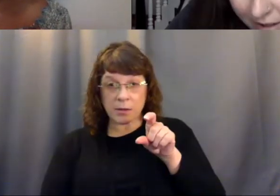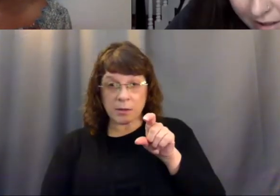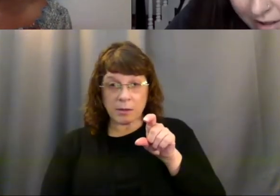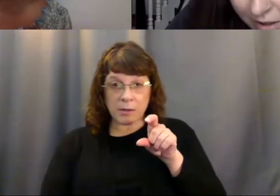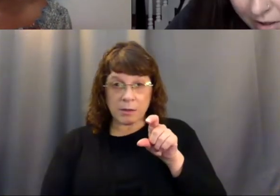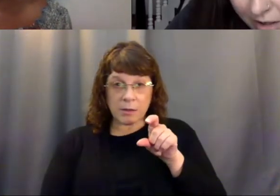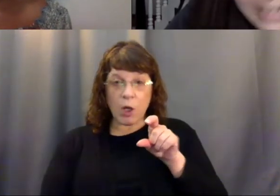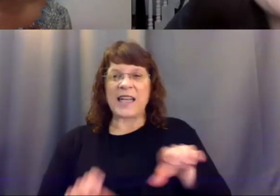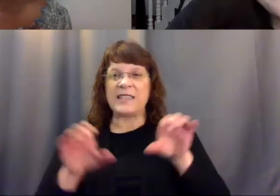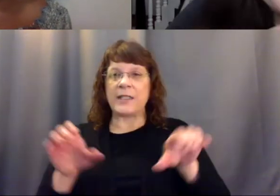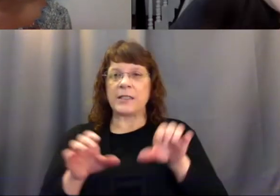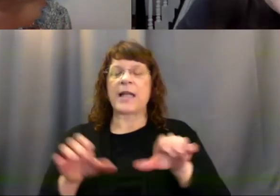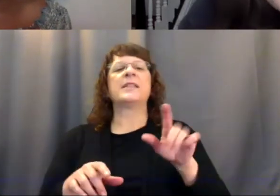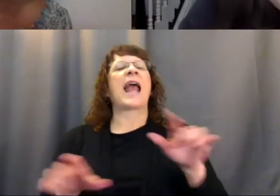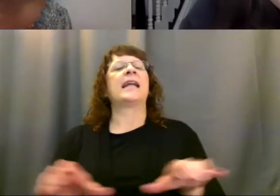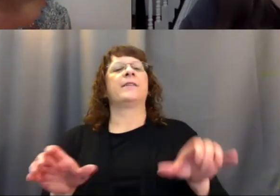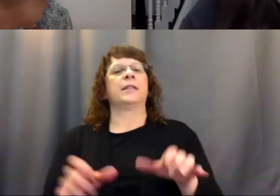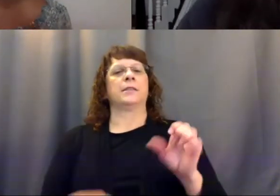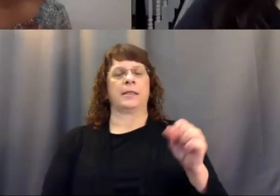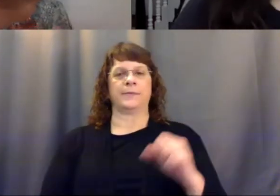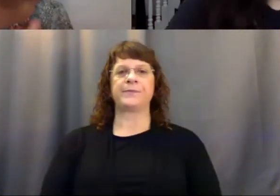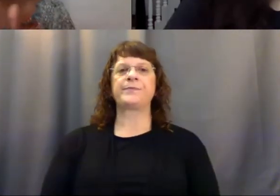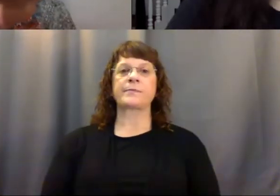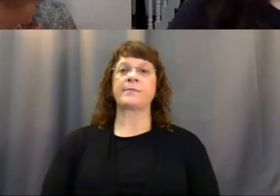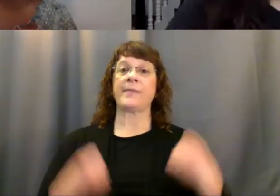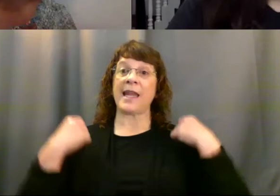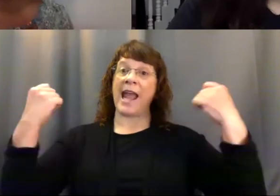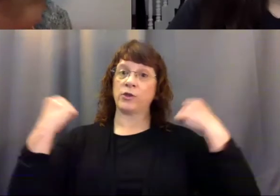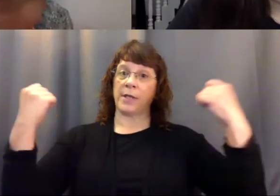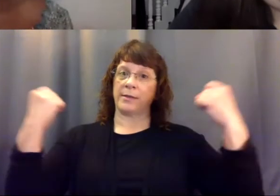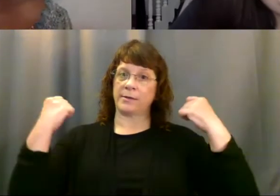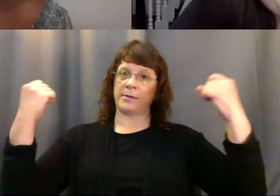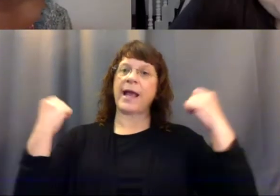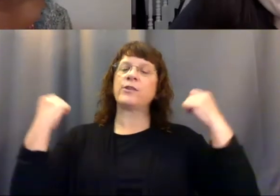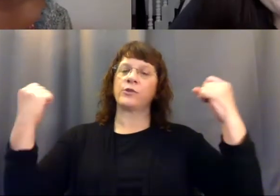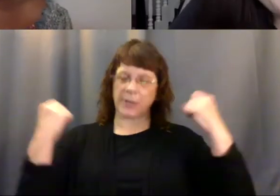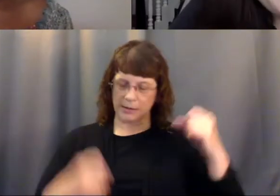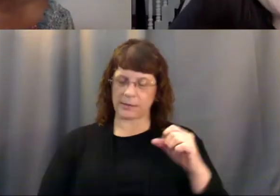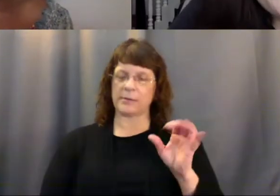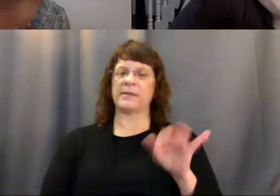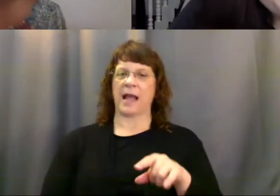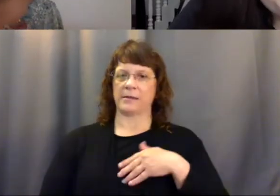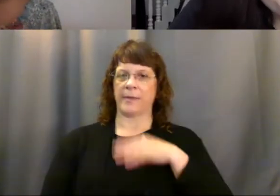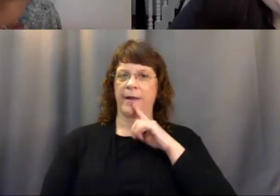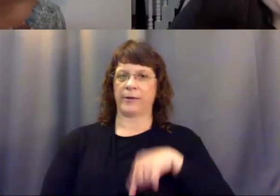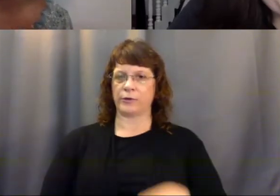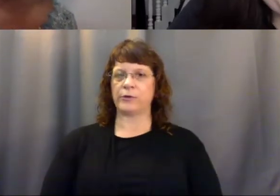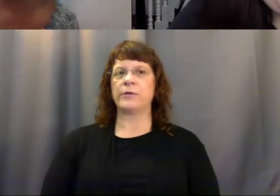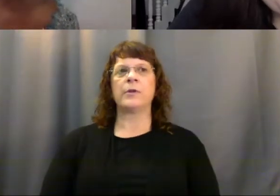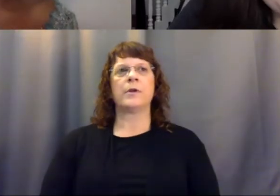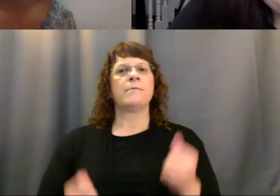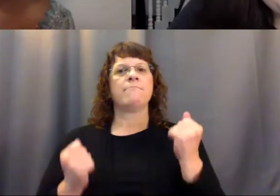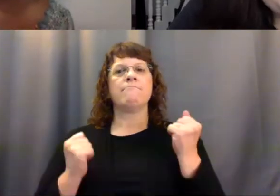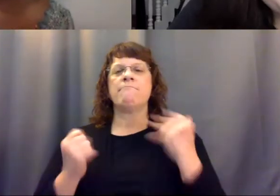Or activities? Activities, yes. Yes, exercise would be my answer to that. There are plenty of studies showing